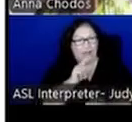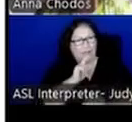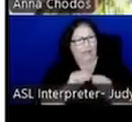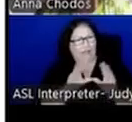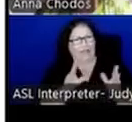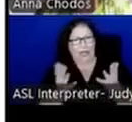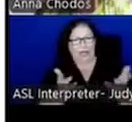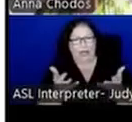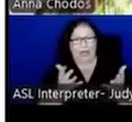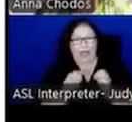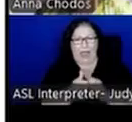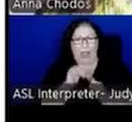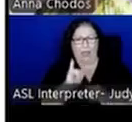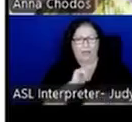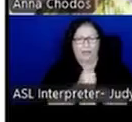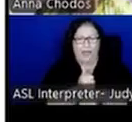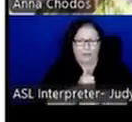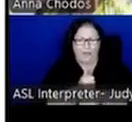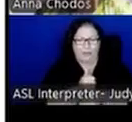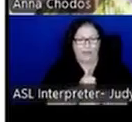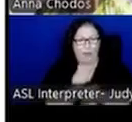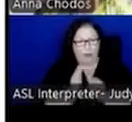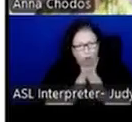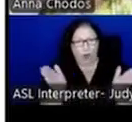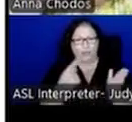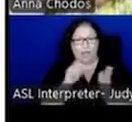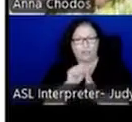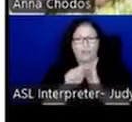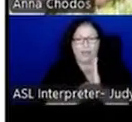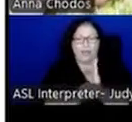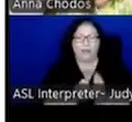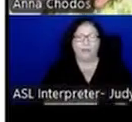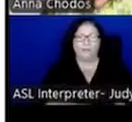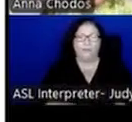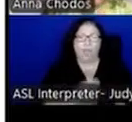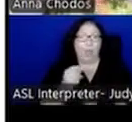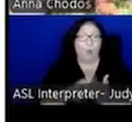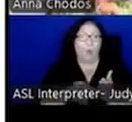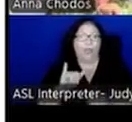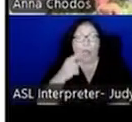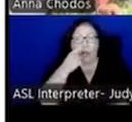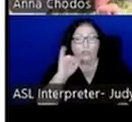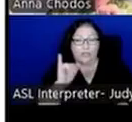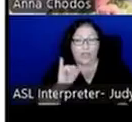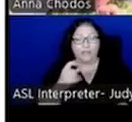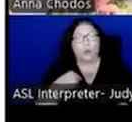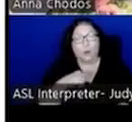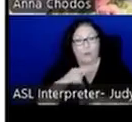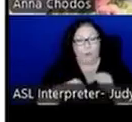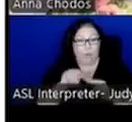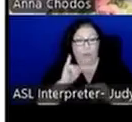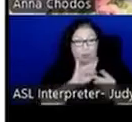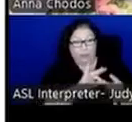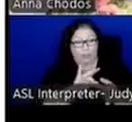our state and what this looks like. So as we're building these relationships with hospitals, it's an opportunity